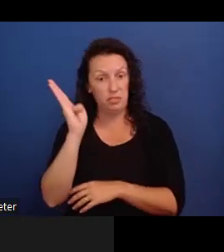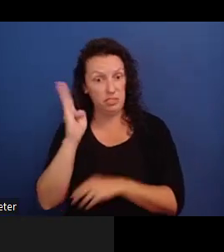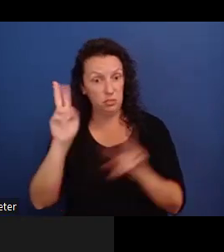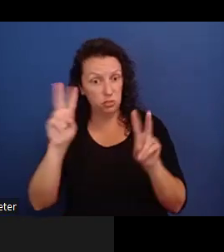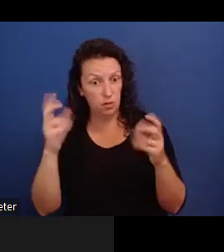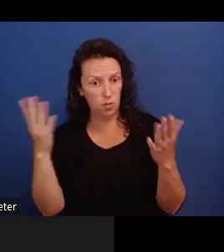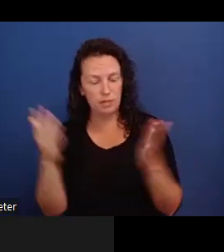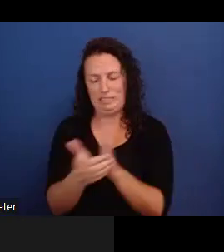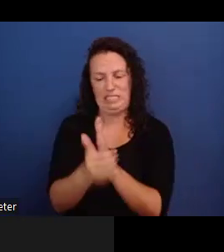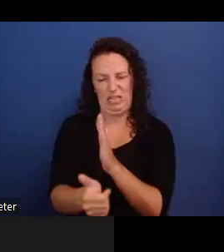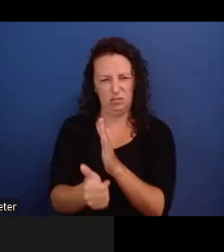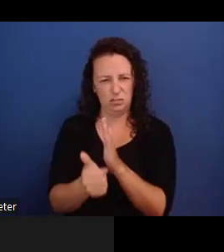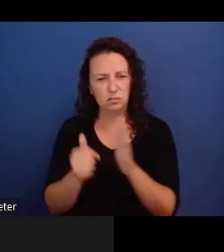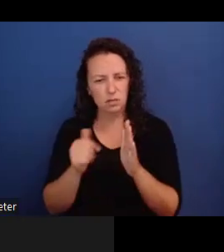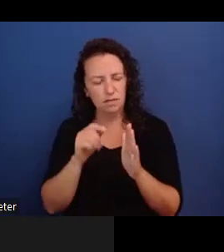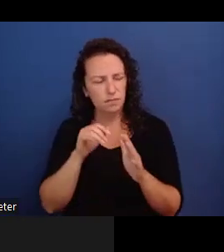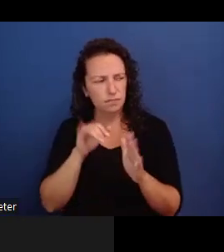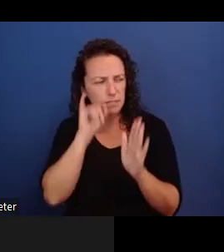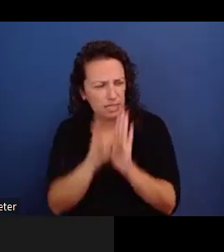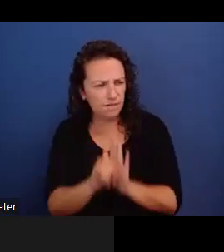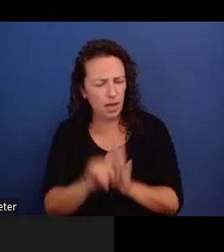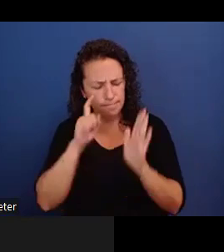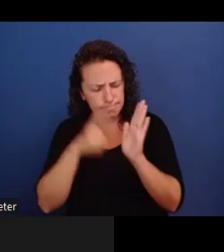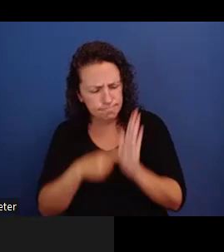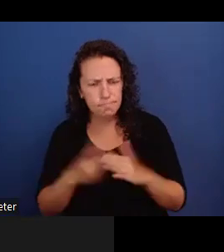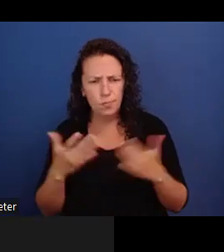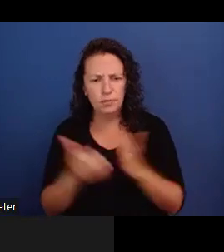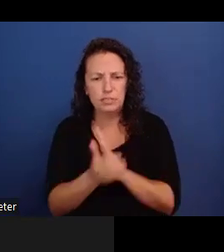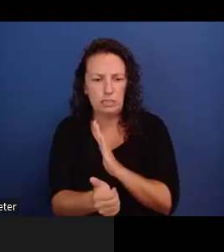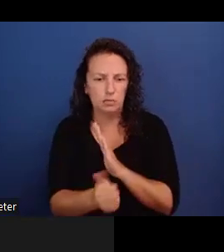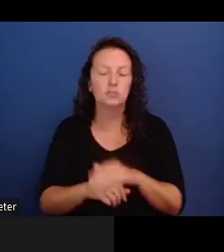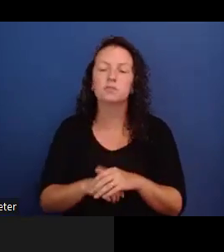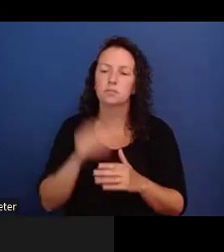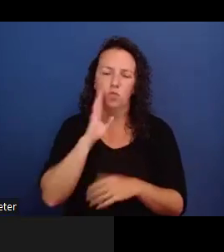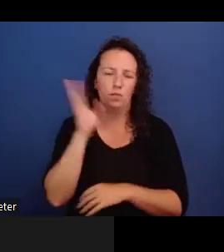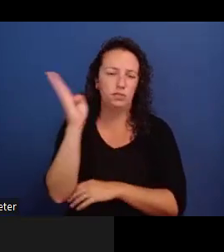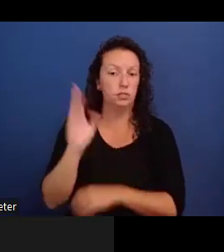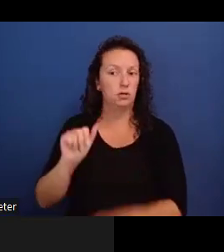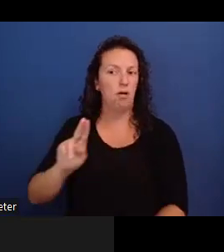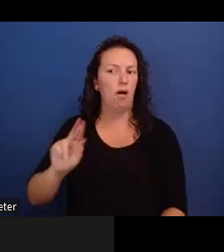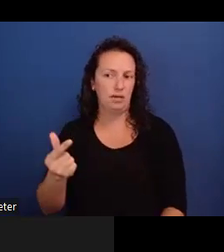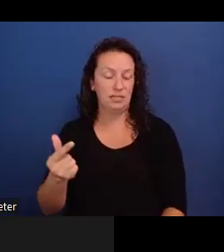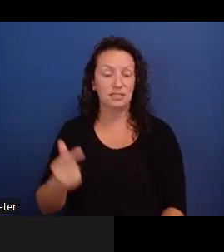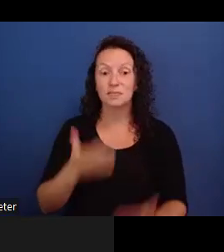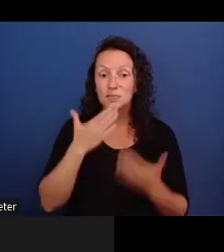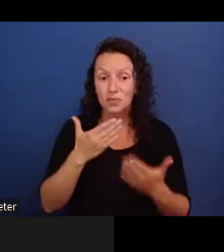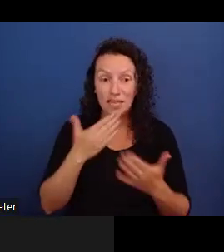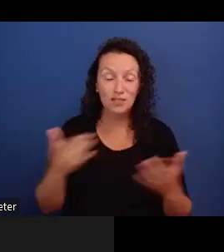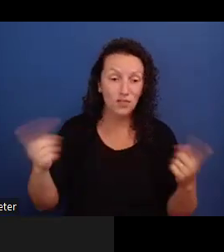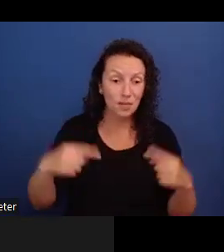identifying those, and that's in August. So thank you all so much for being here, and have a good